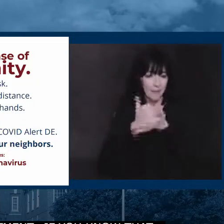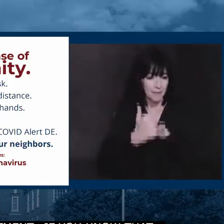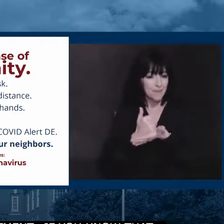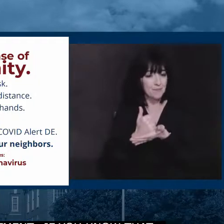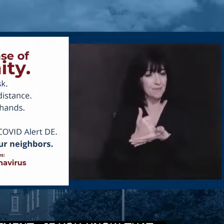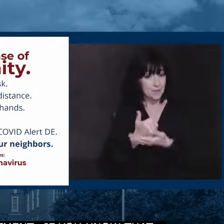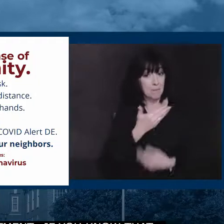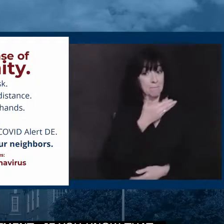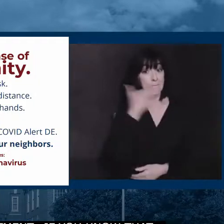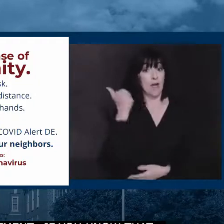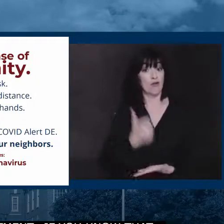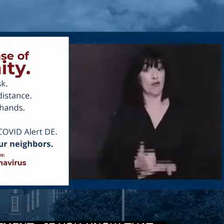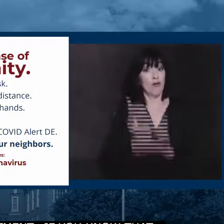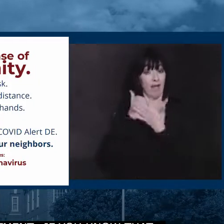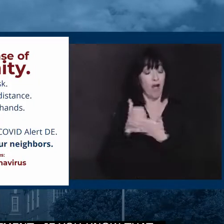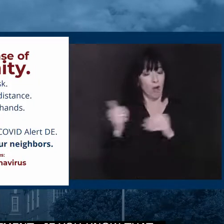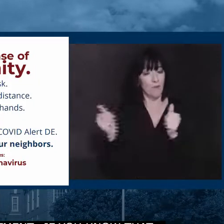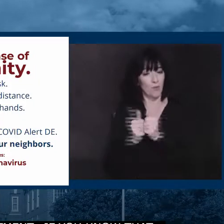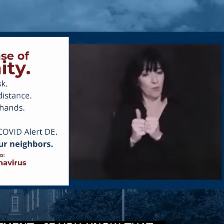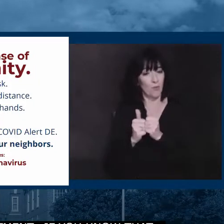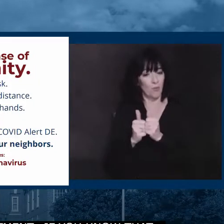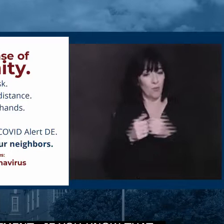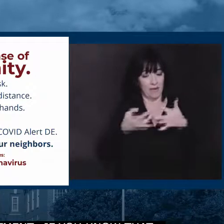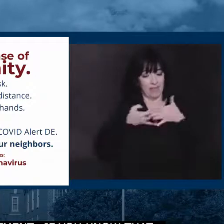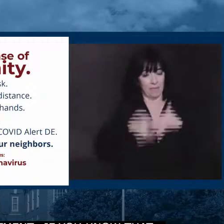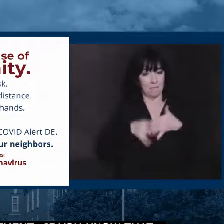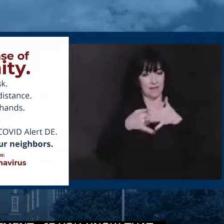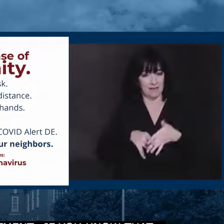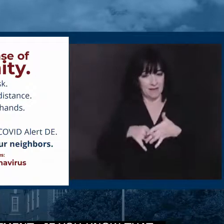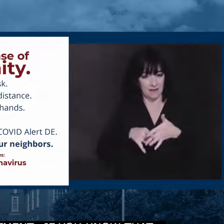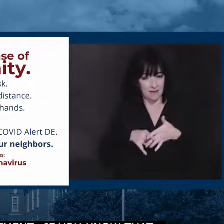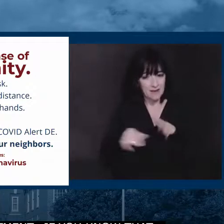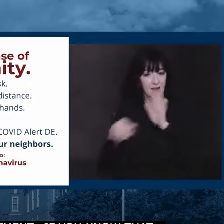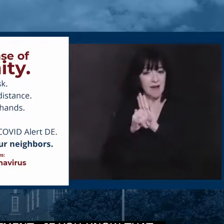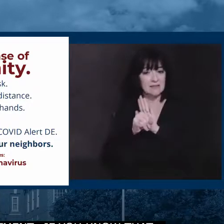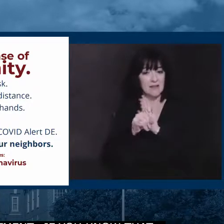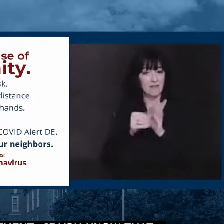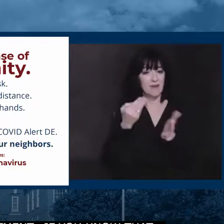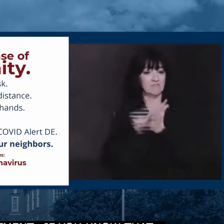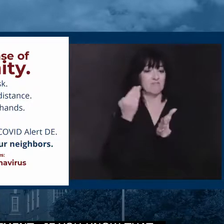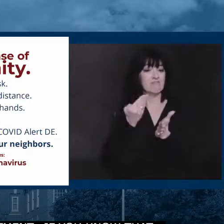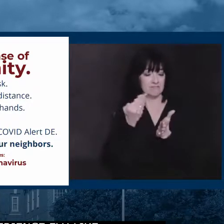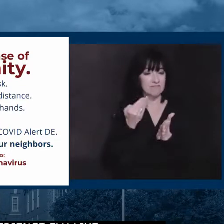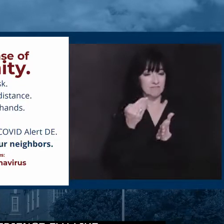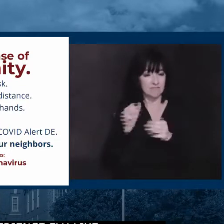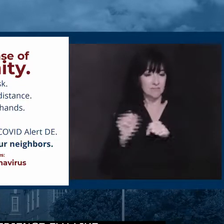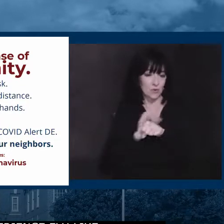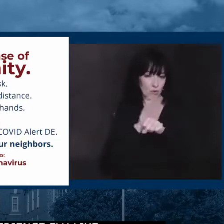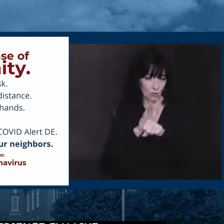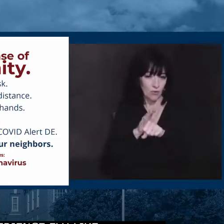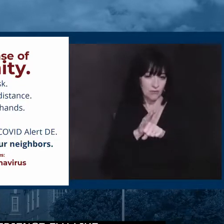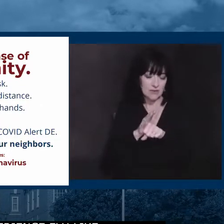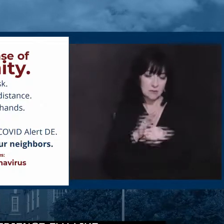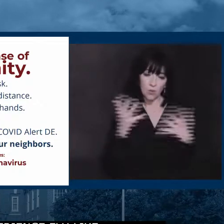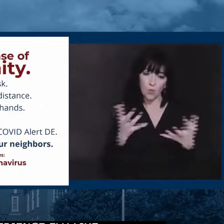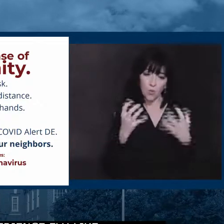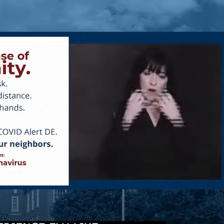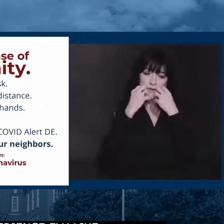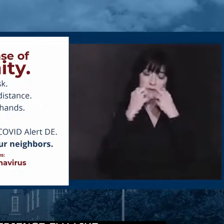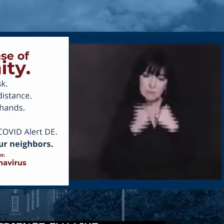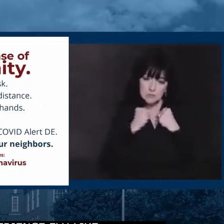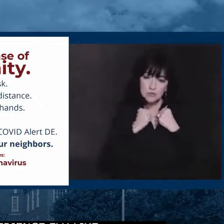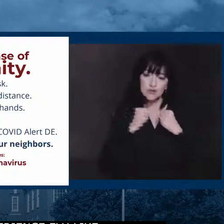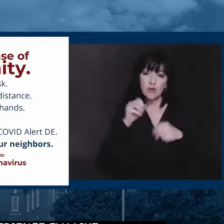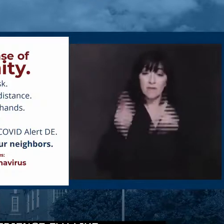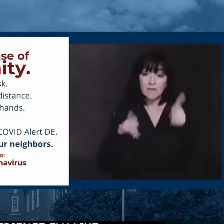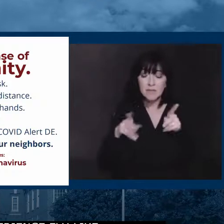effective the sooner that you get it. And it also helps us, particularly for those vulnerable populations, to preserve hospital